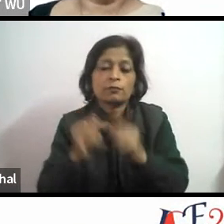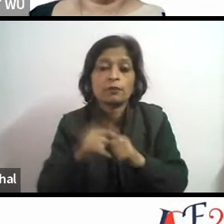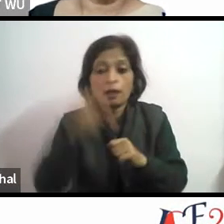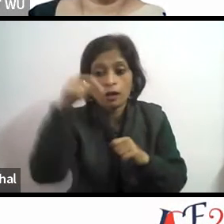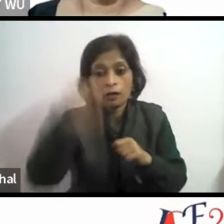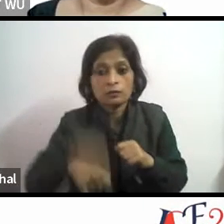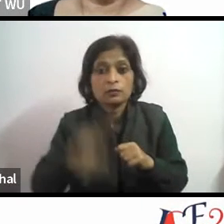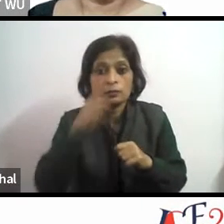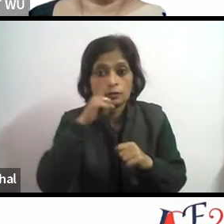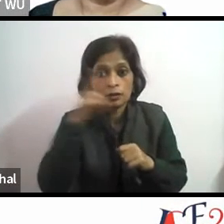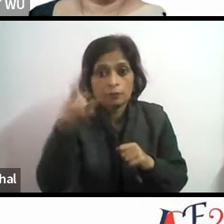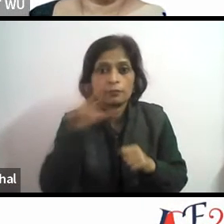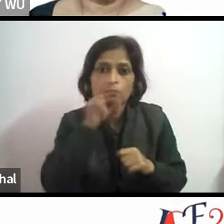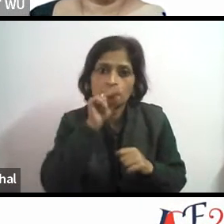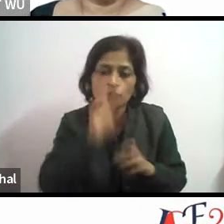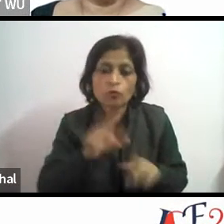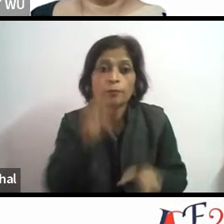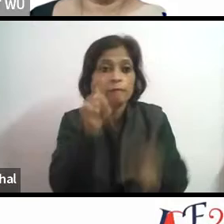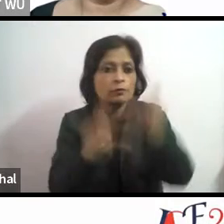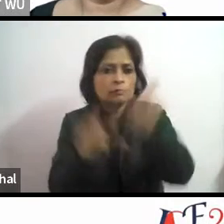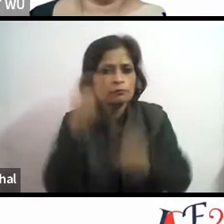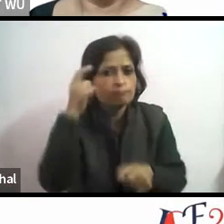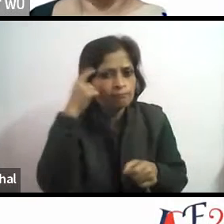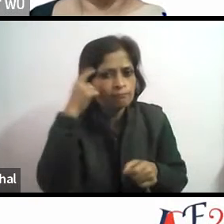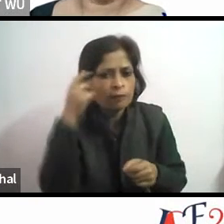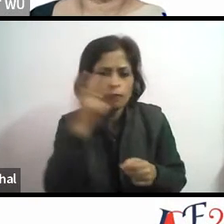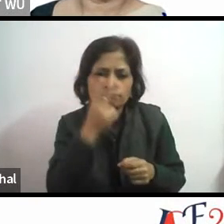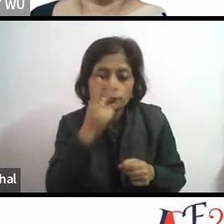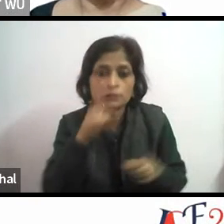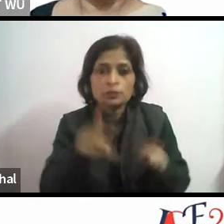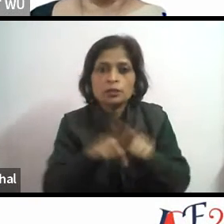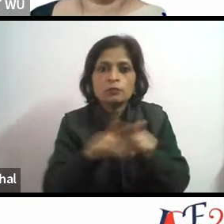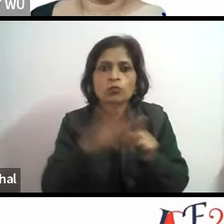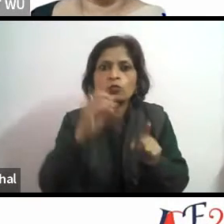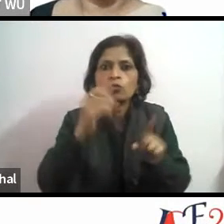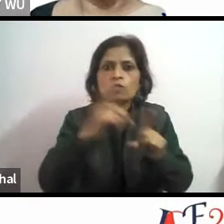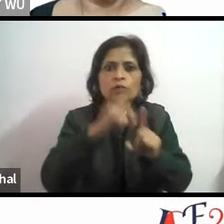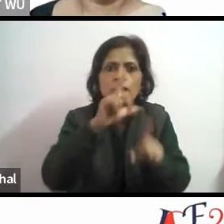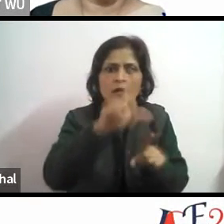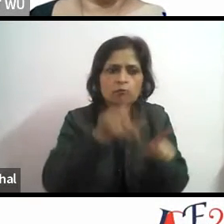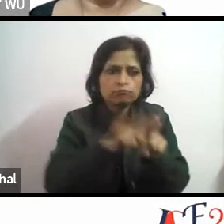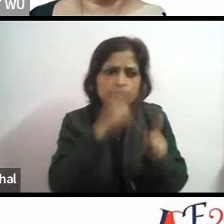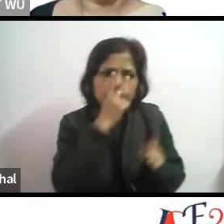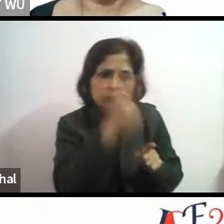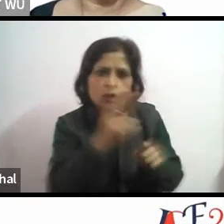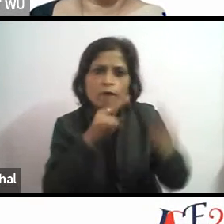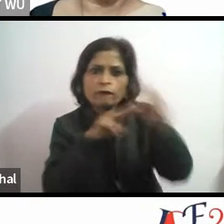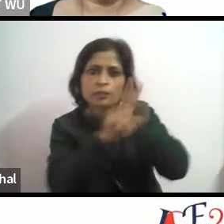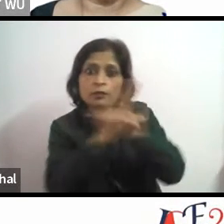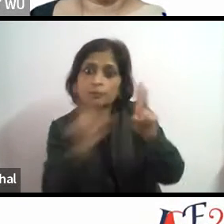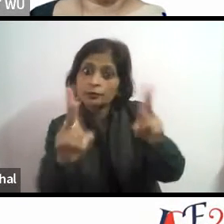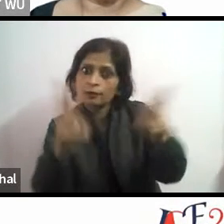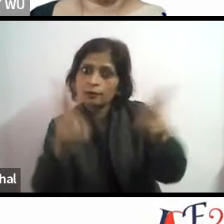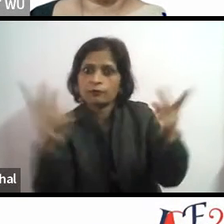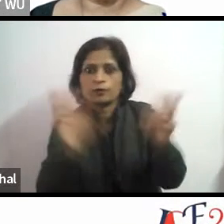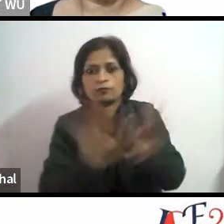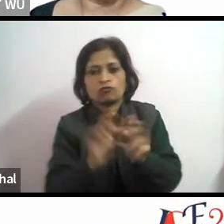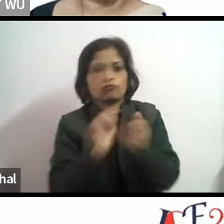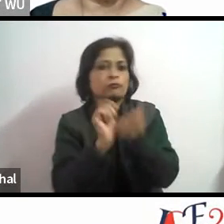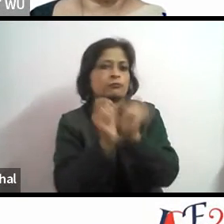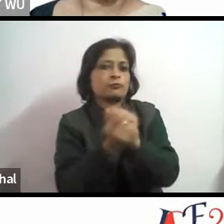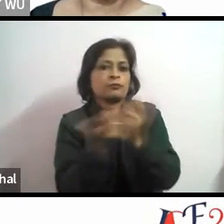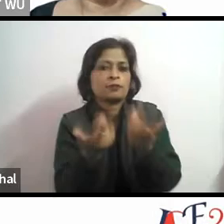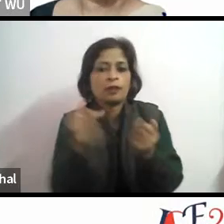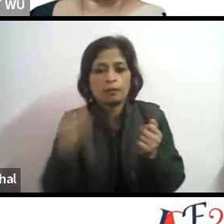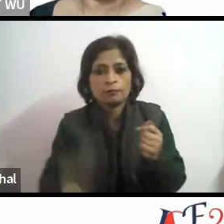speech, people would start looking at distance education from a different perspective, which I strongly feel it's high time that